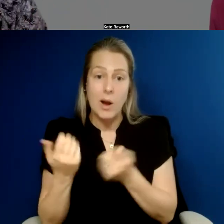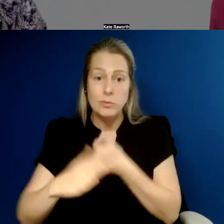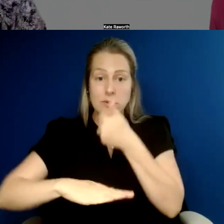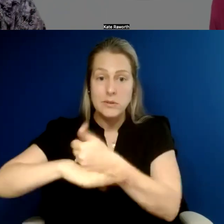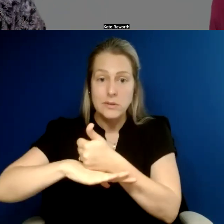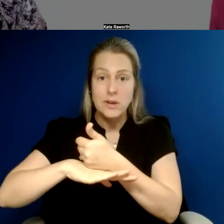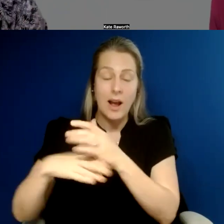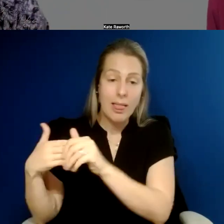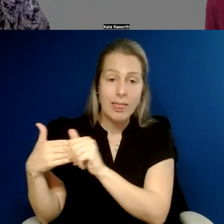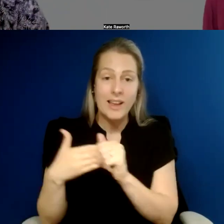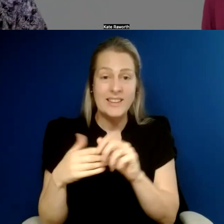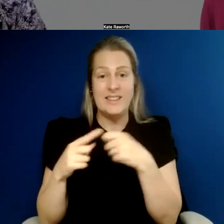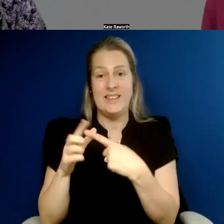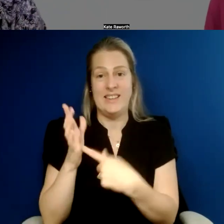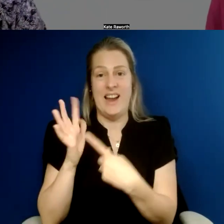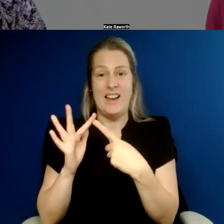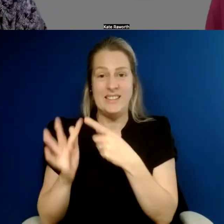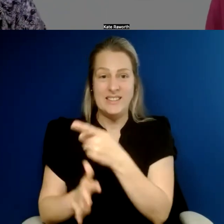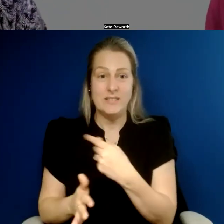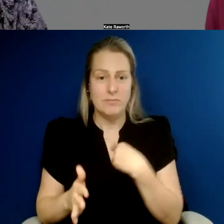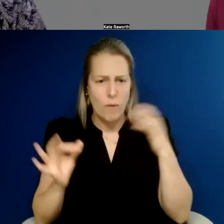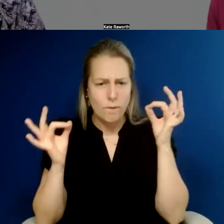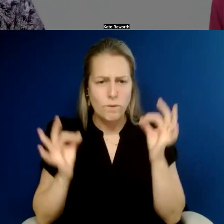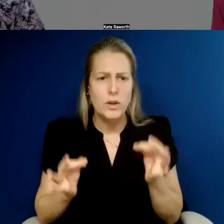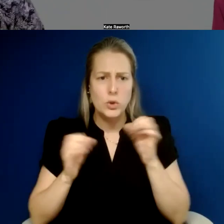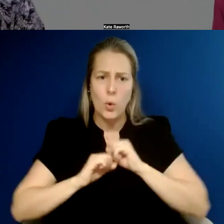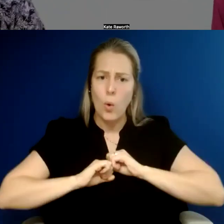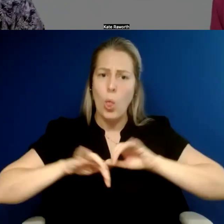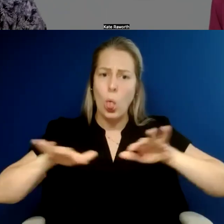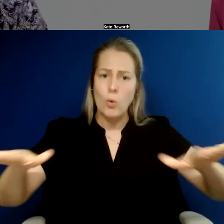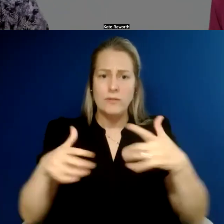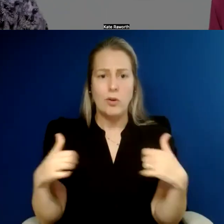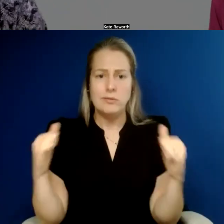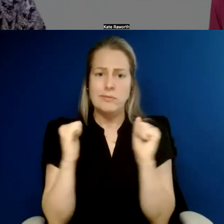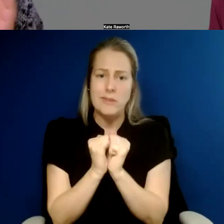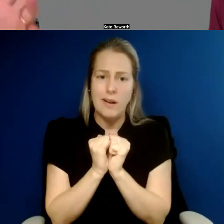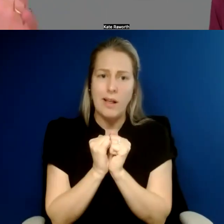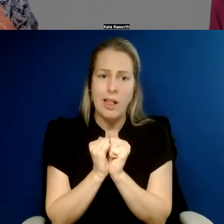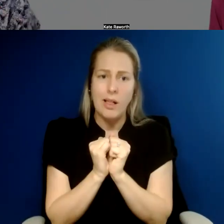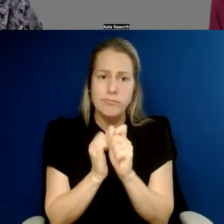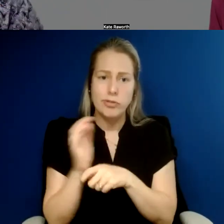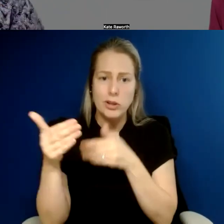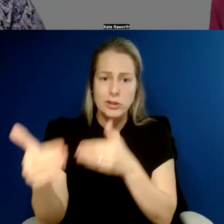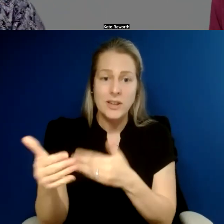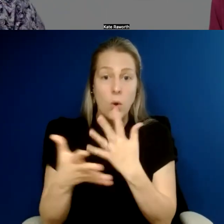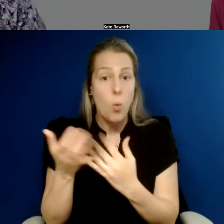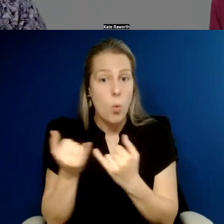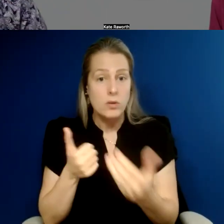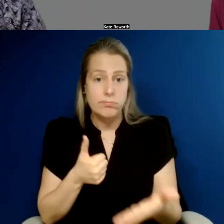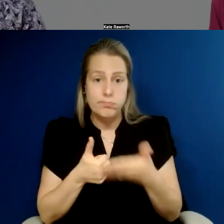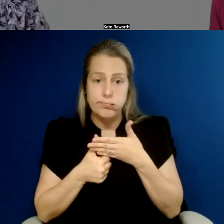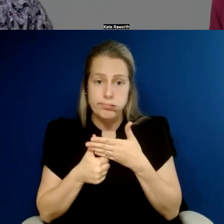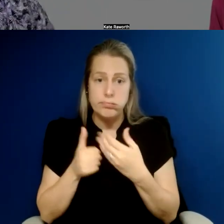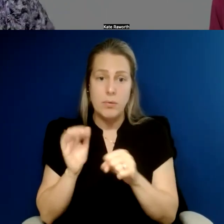of the third iteration of the Global Donuts of Social and Planetary Boundaries, which was just published as a set of resources that